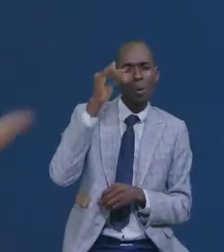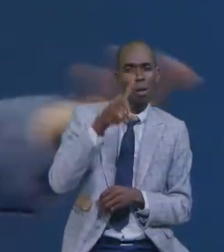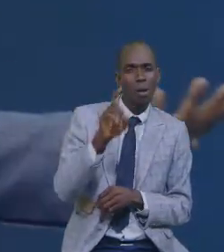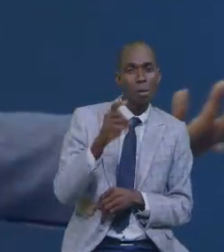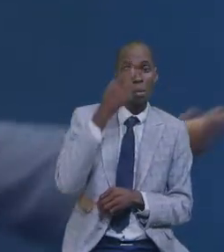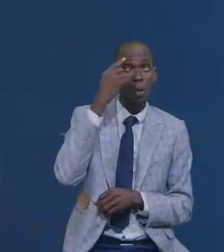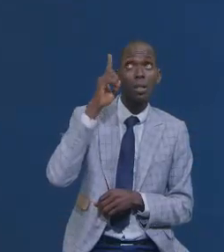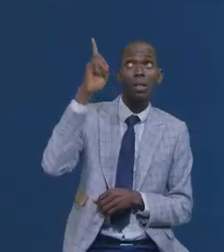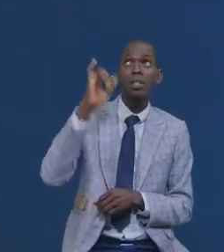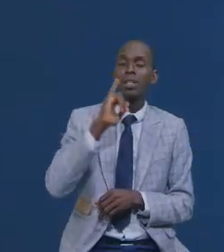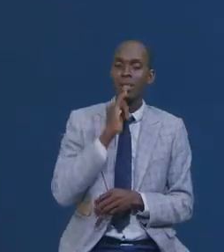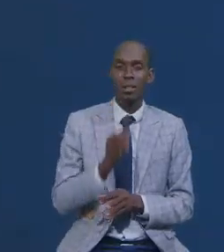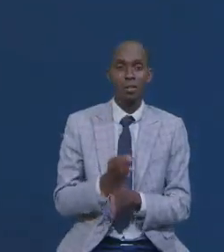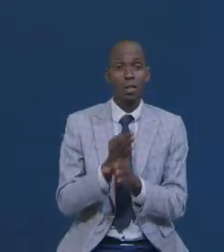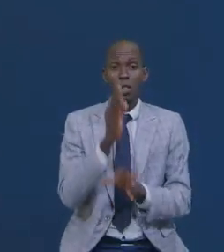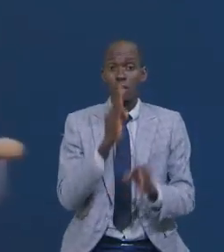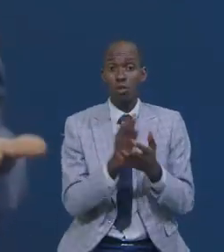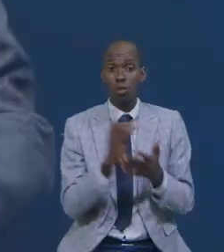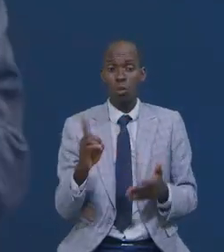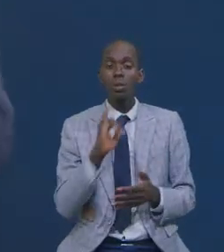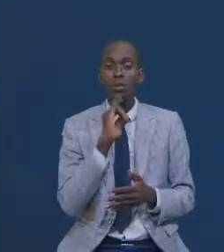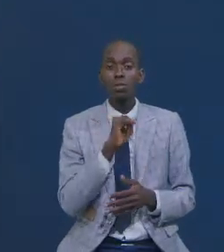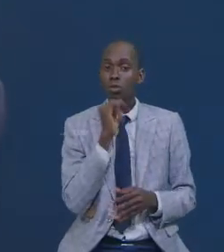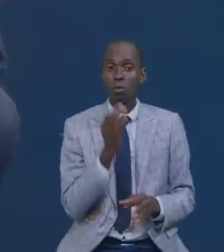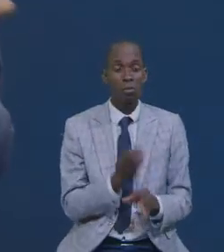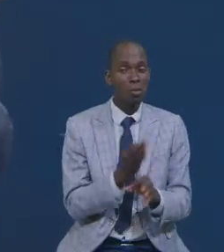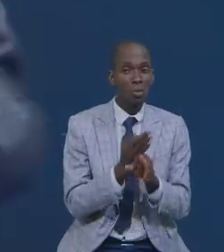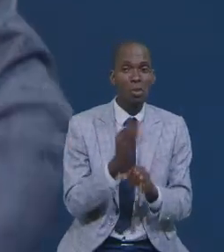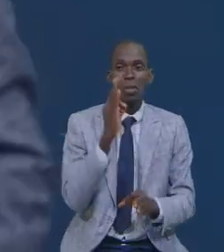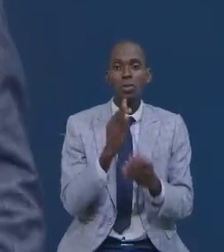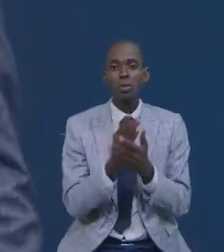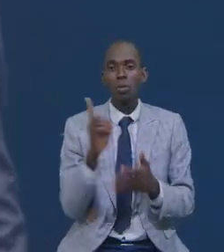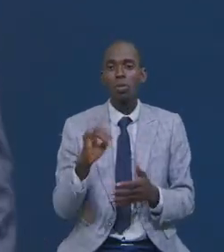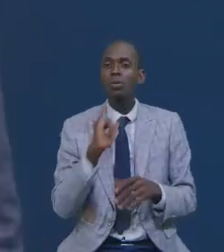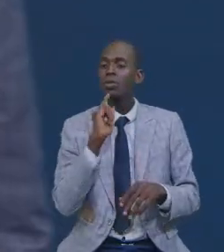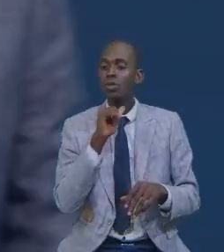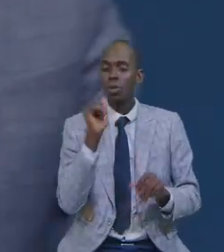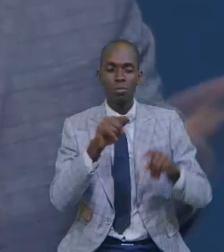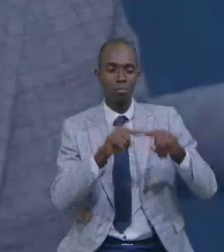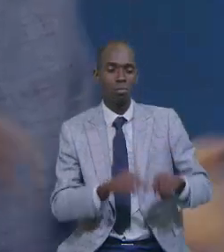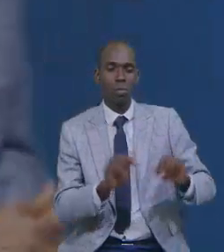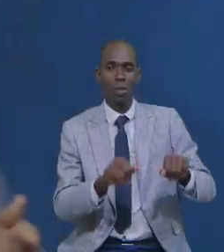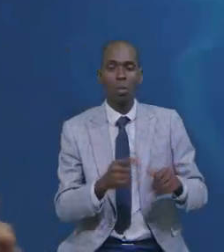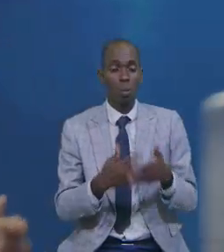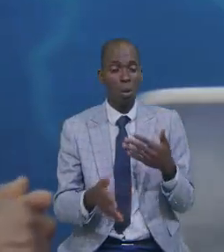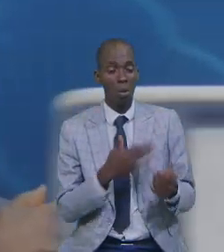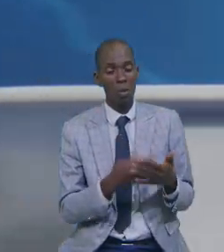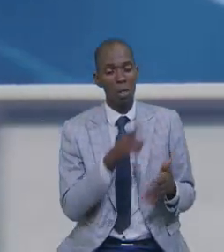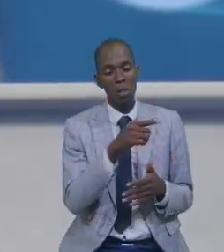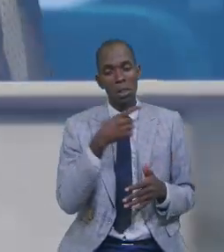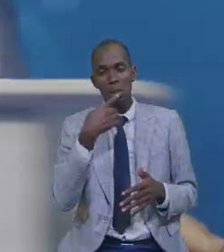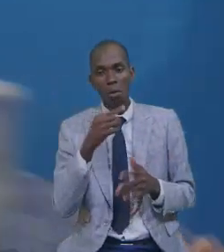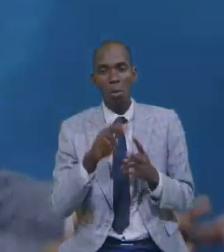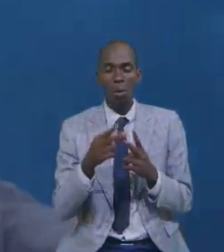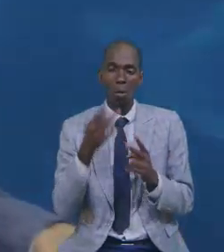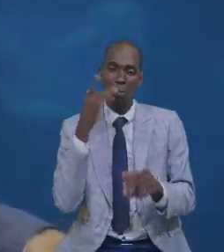If somebody is unfaithful, if somebody is undependable, whatever he says, whatever promise he gives, what